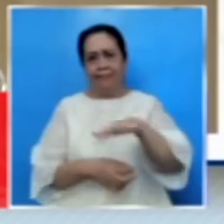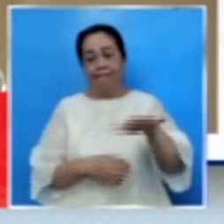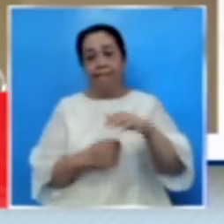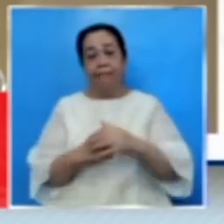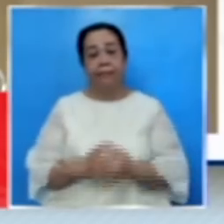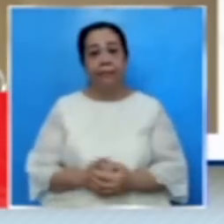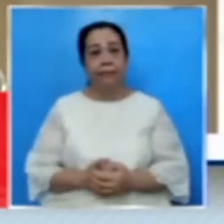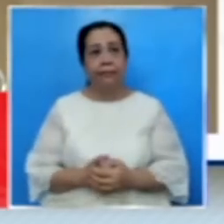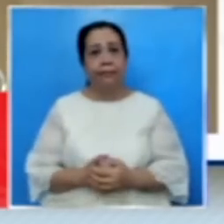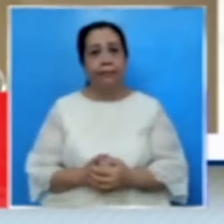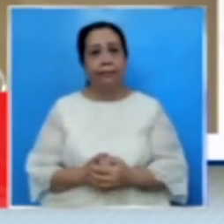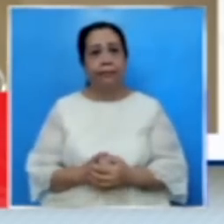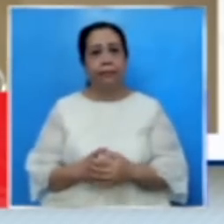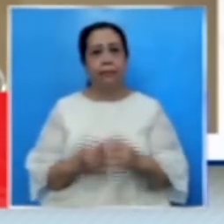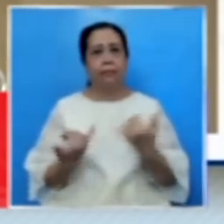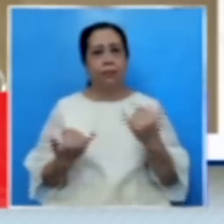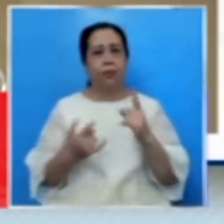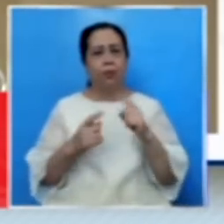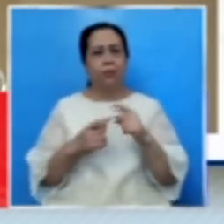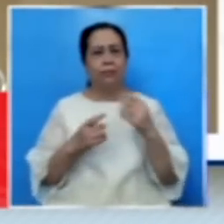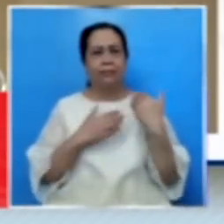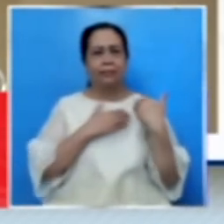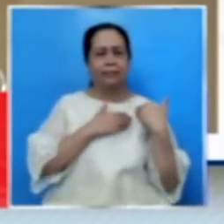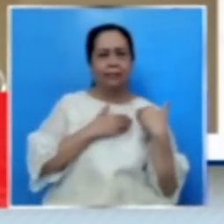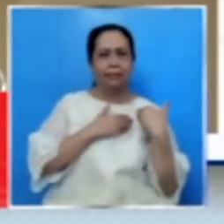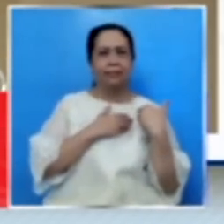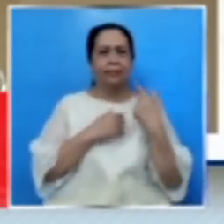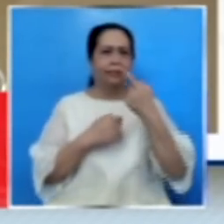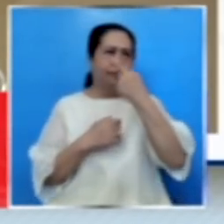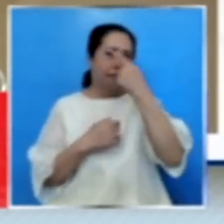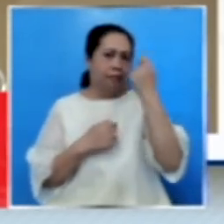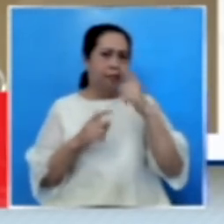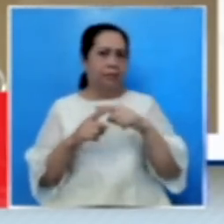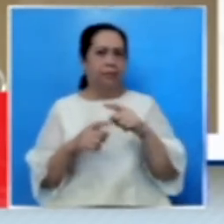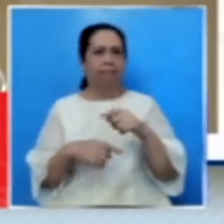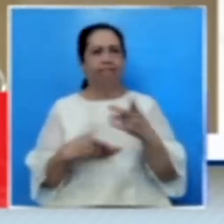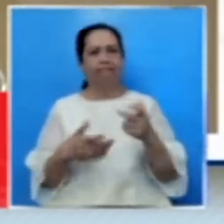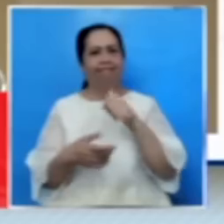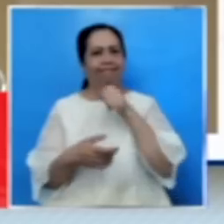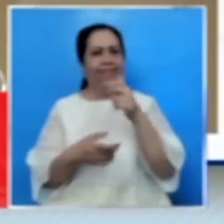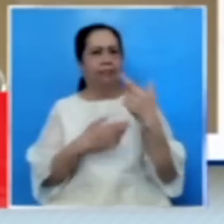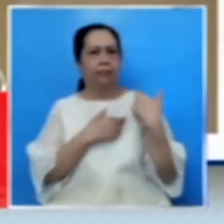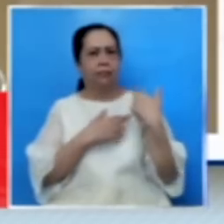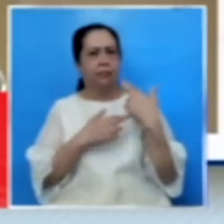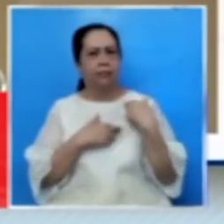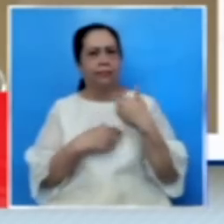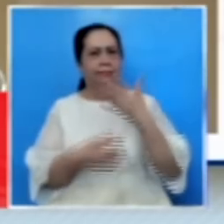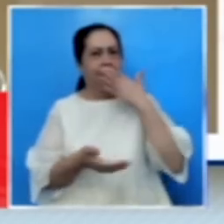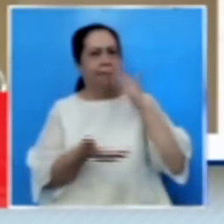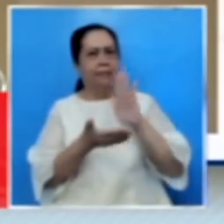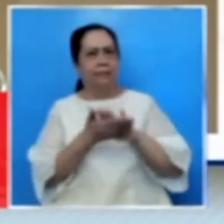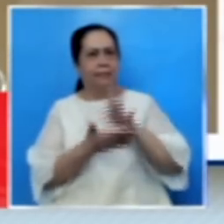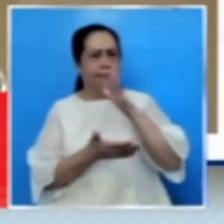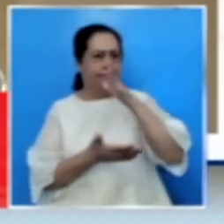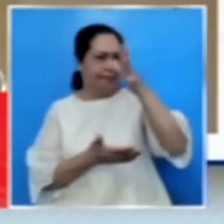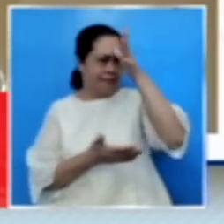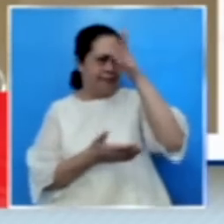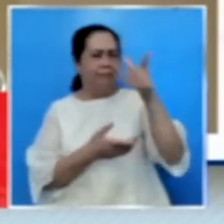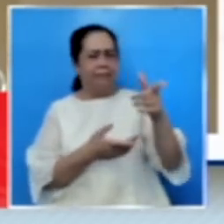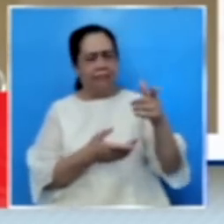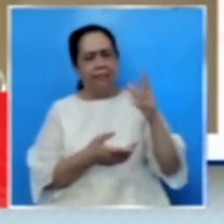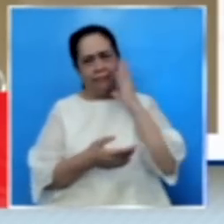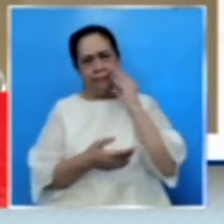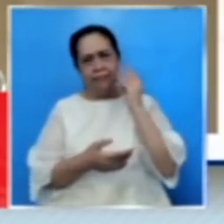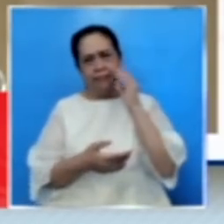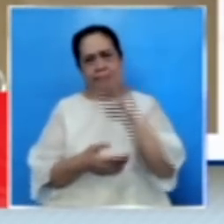the lifelong baggage because of irresponsible and bad parenting,